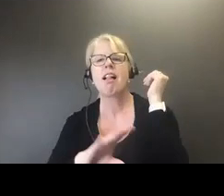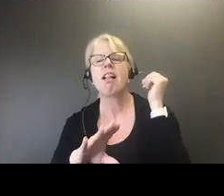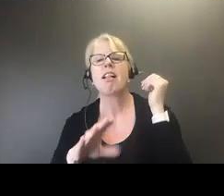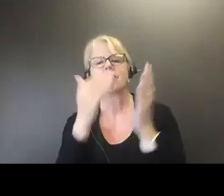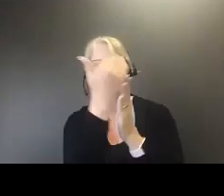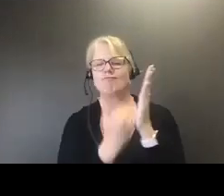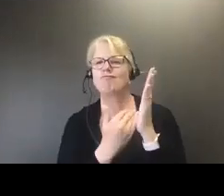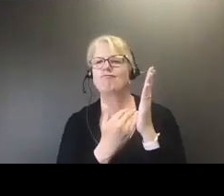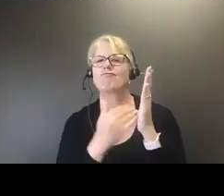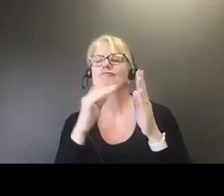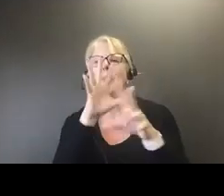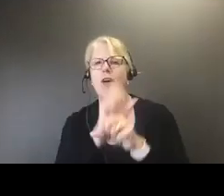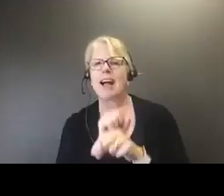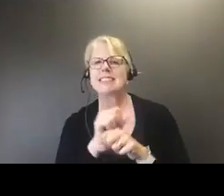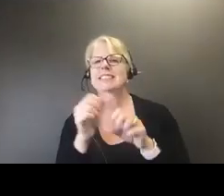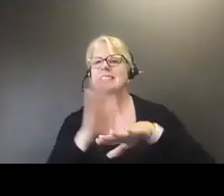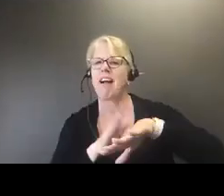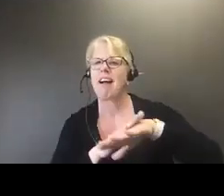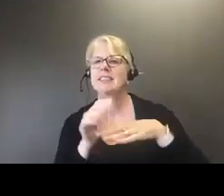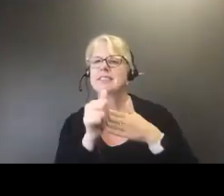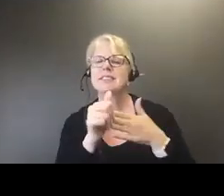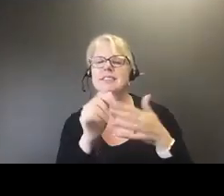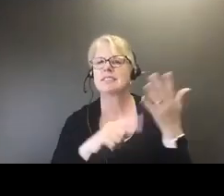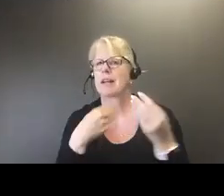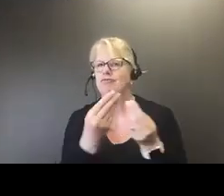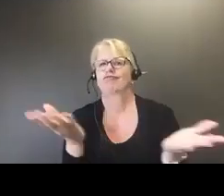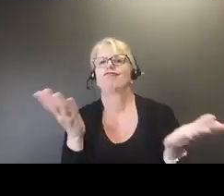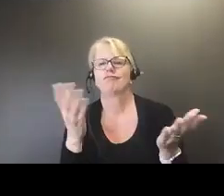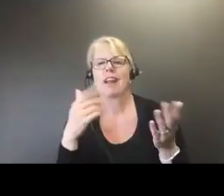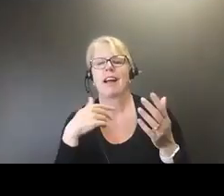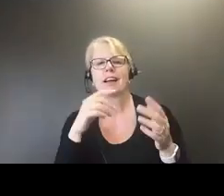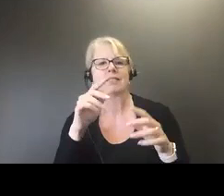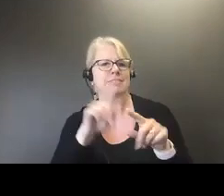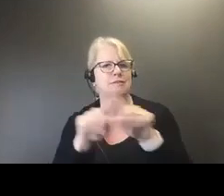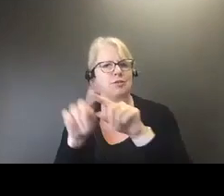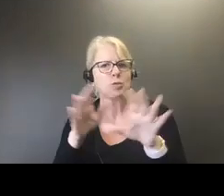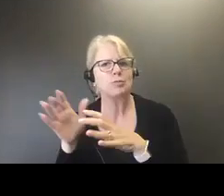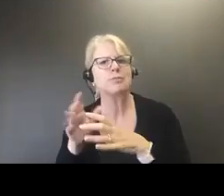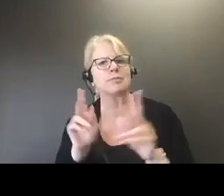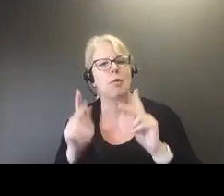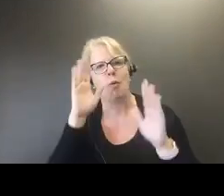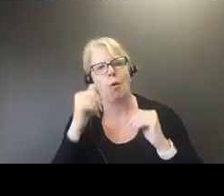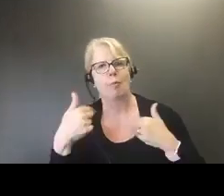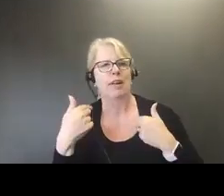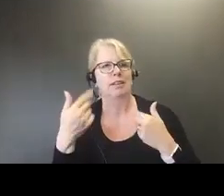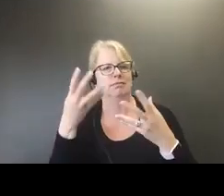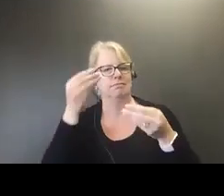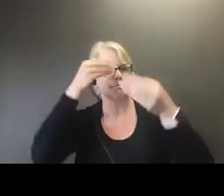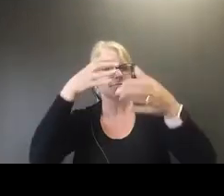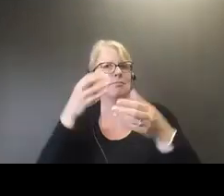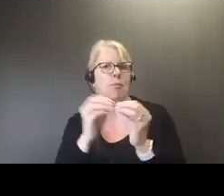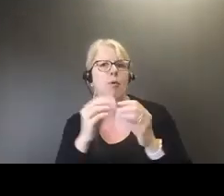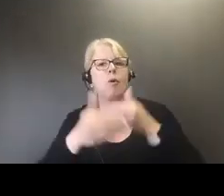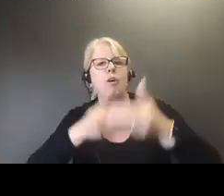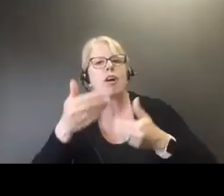can make available to interested groups and parties that hopefully will inform us as we move forward, both during and